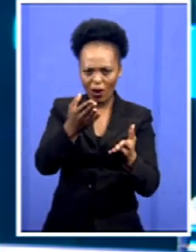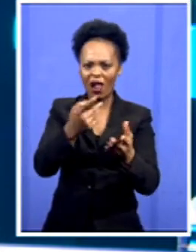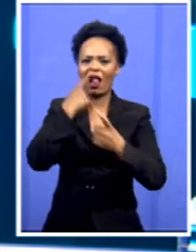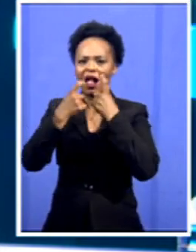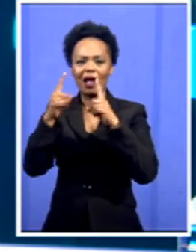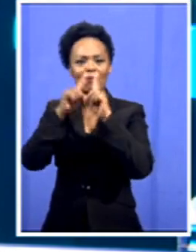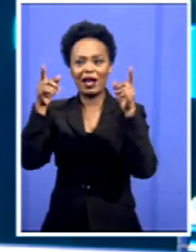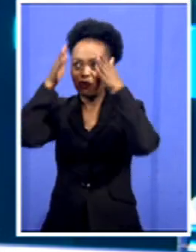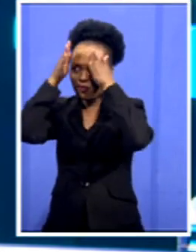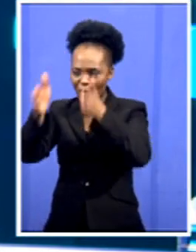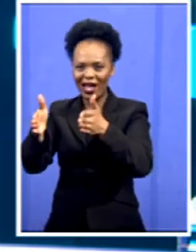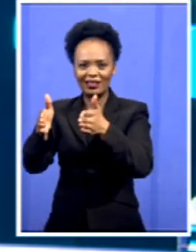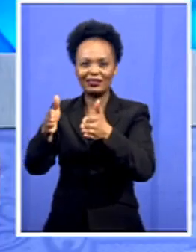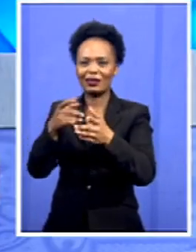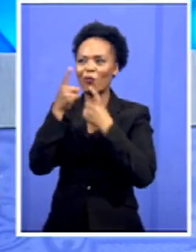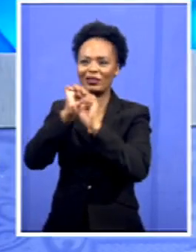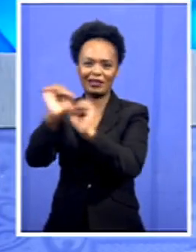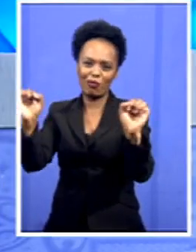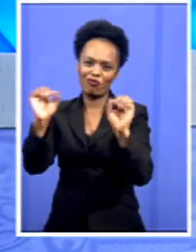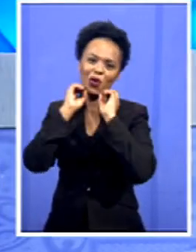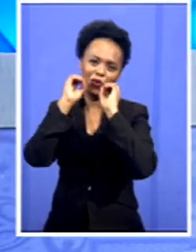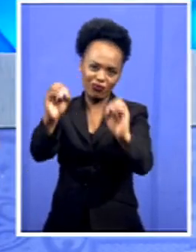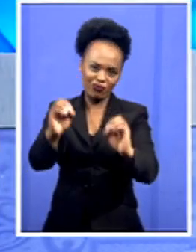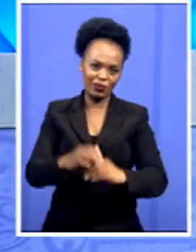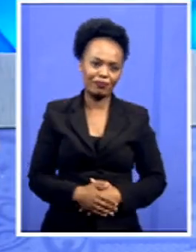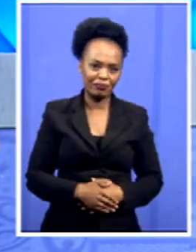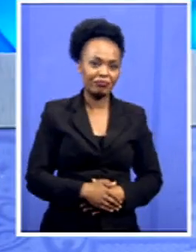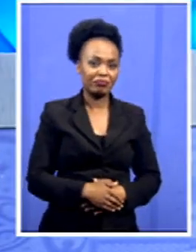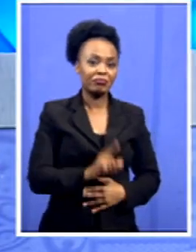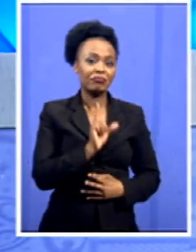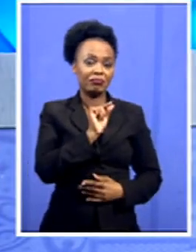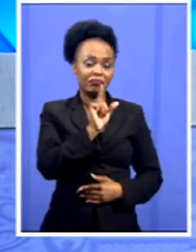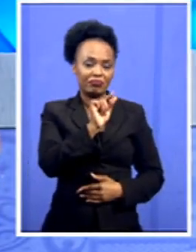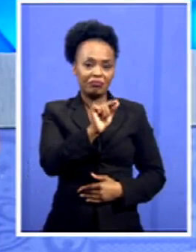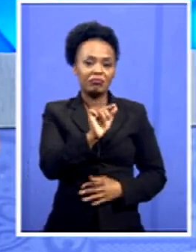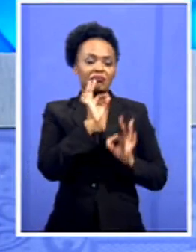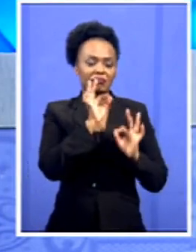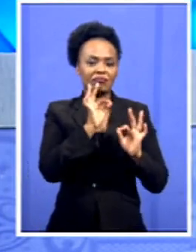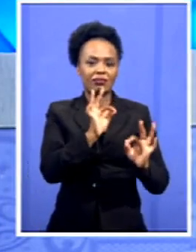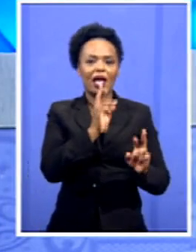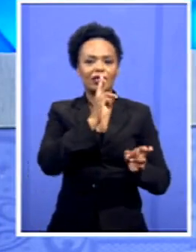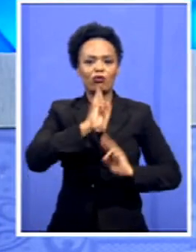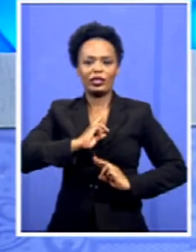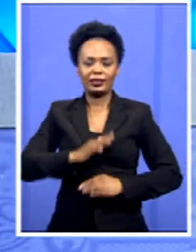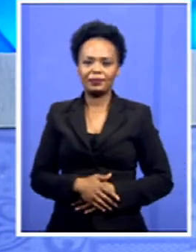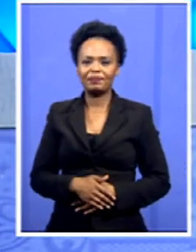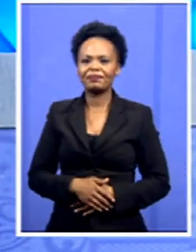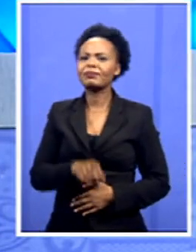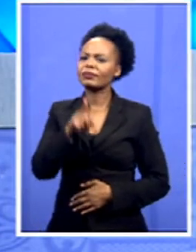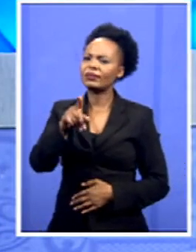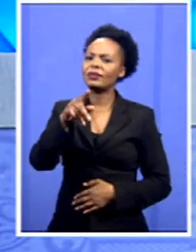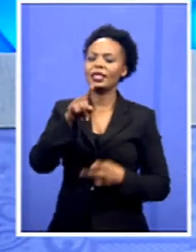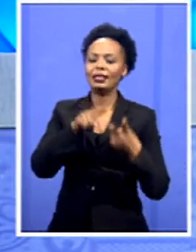not focusing on that. So that's very slick. That's a very slick response. But let me come to the DA, Peter.